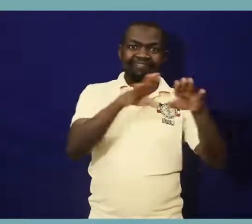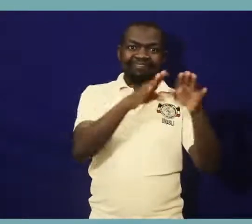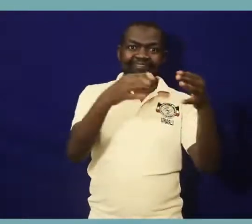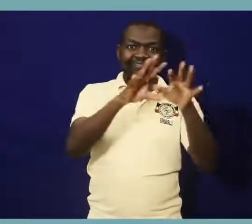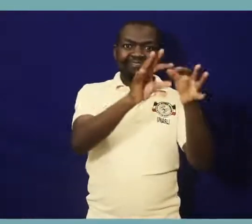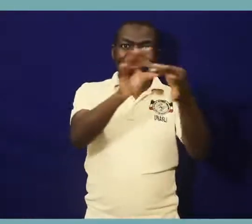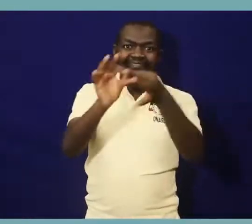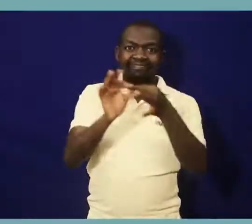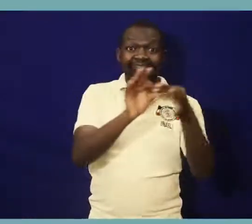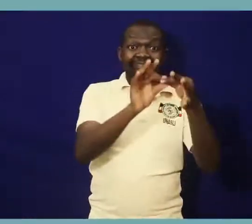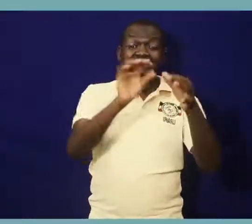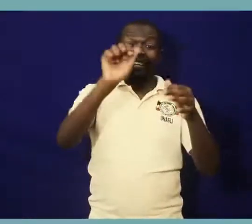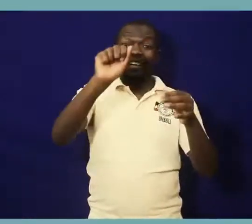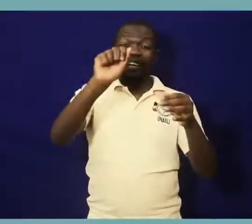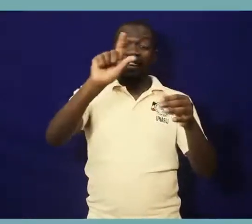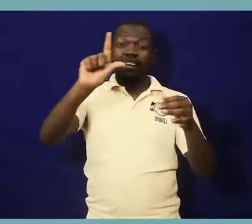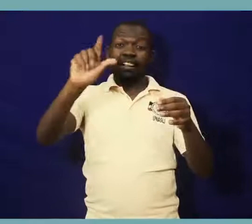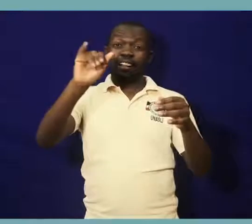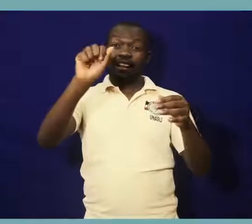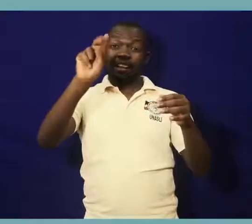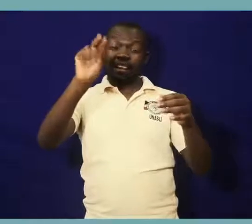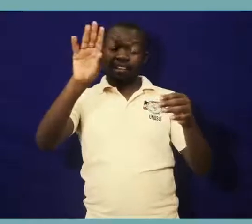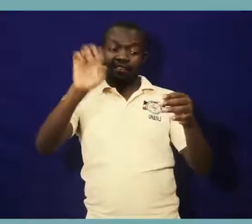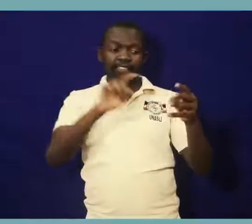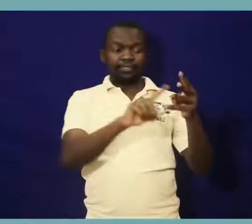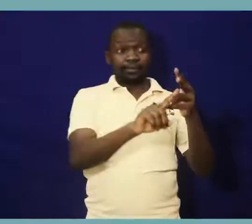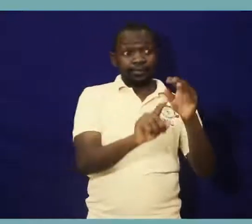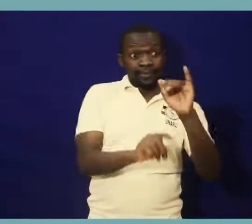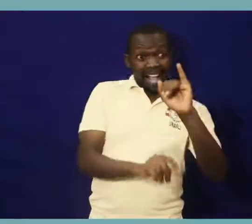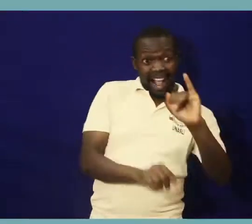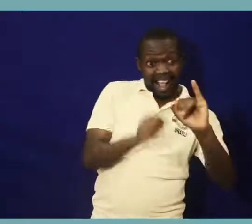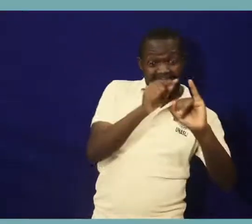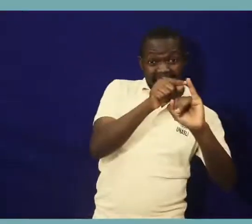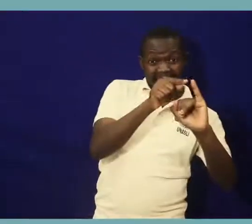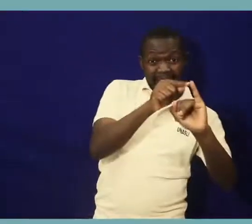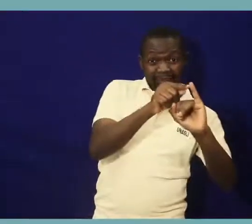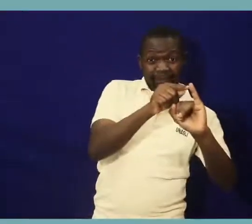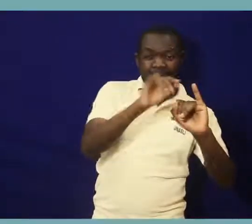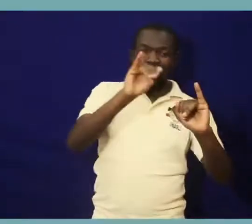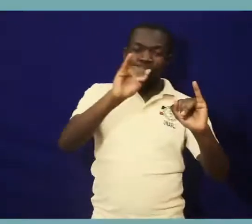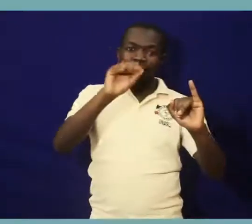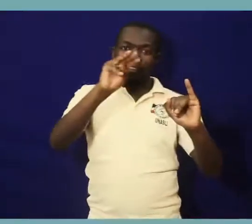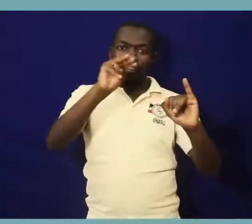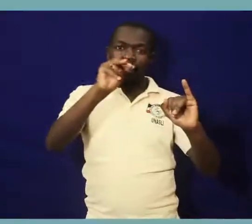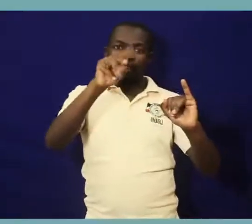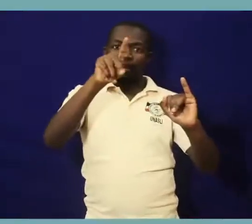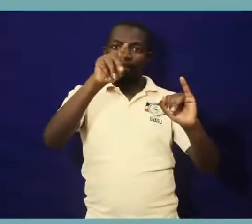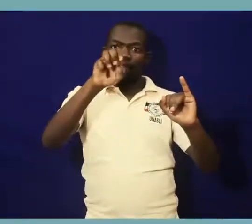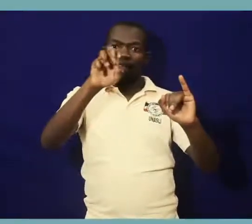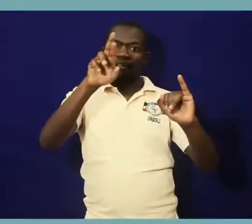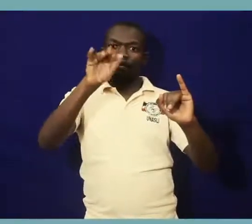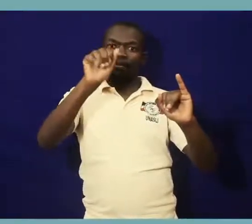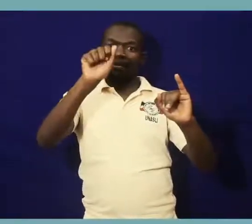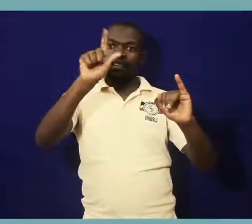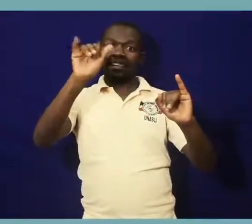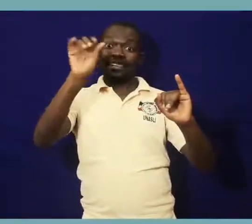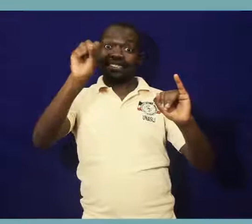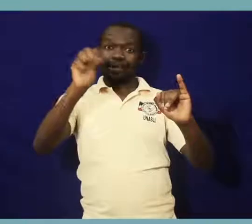I is for imperialism. And N is for